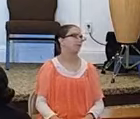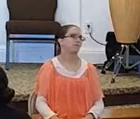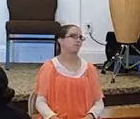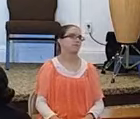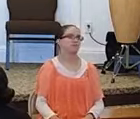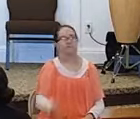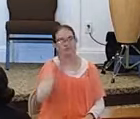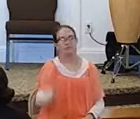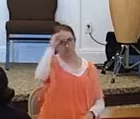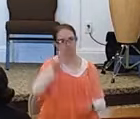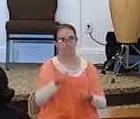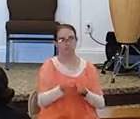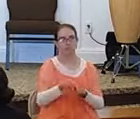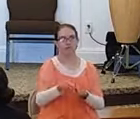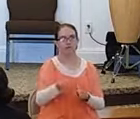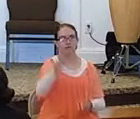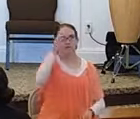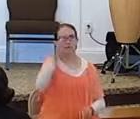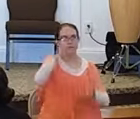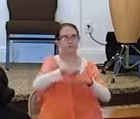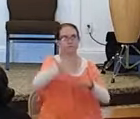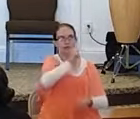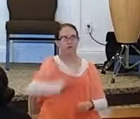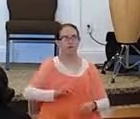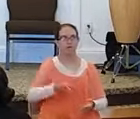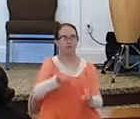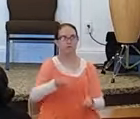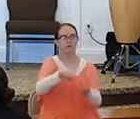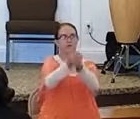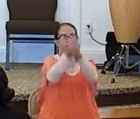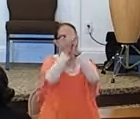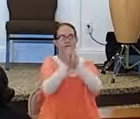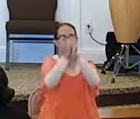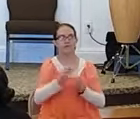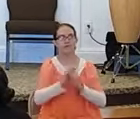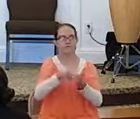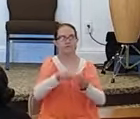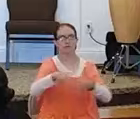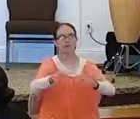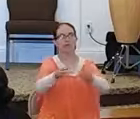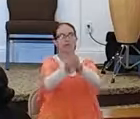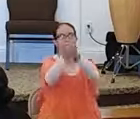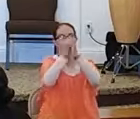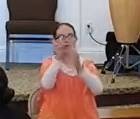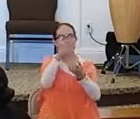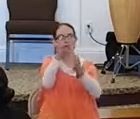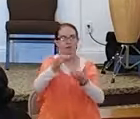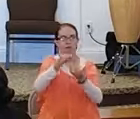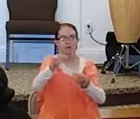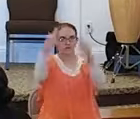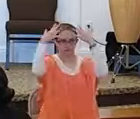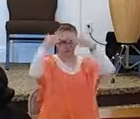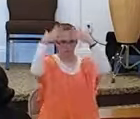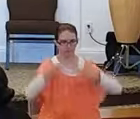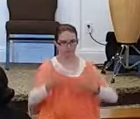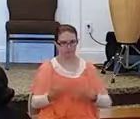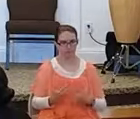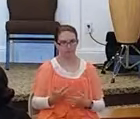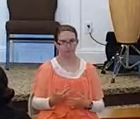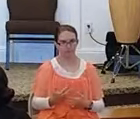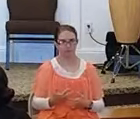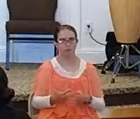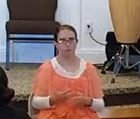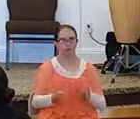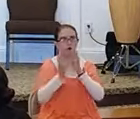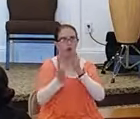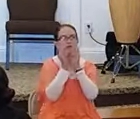And Brother Stone King, everybody stood up and began to worship, and he stood up and began to worship, and the Holy Ghost came on him, and he began to speak